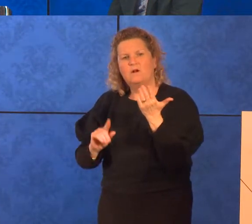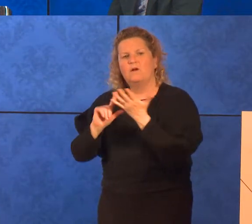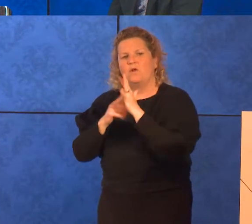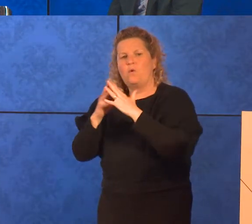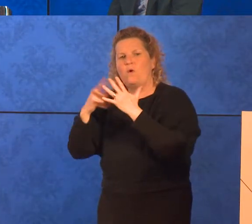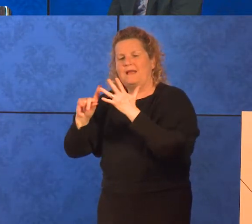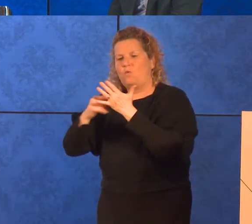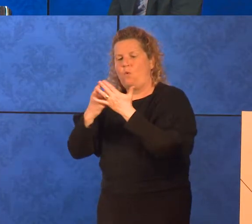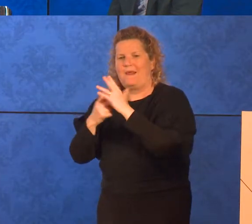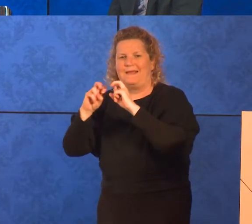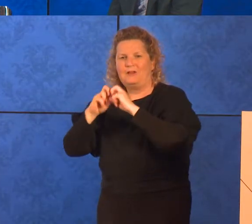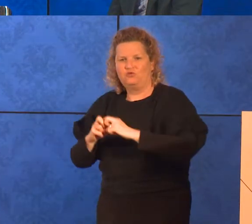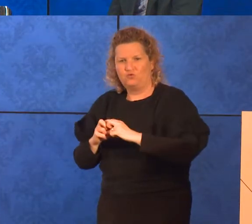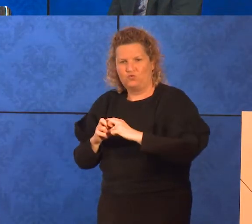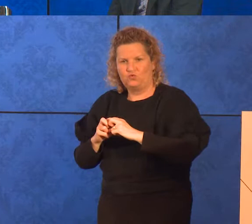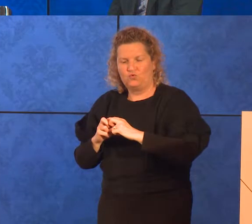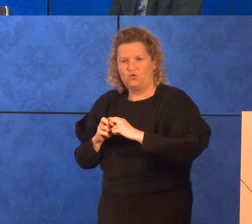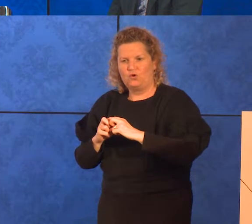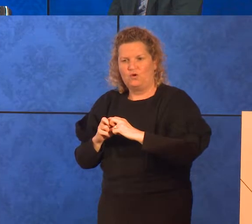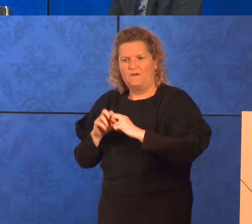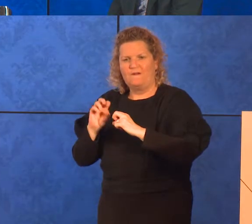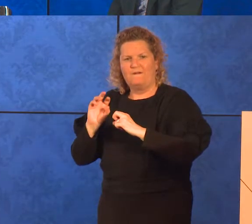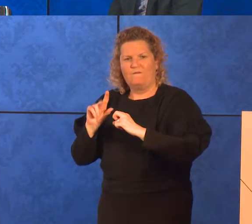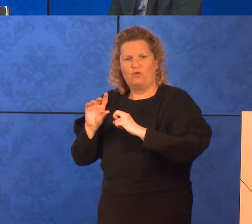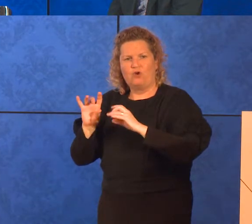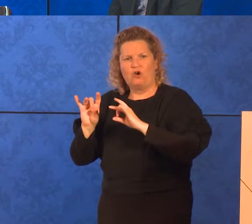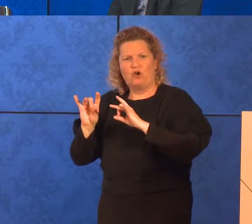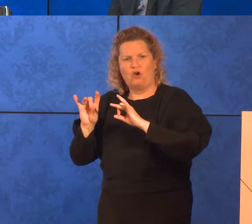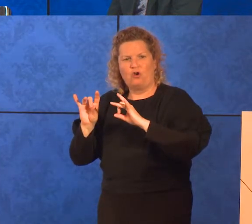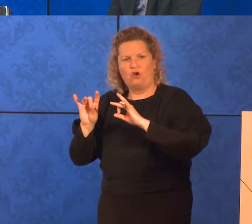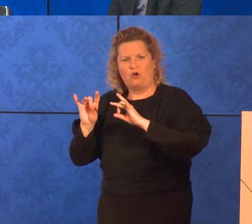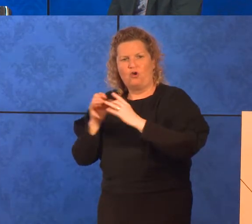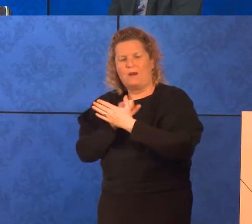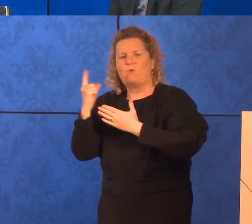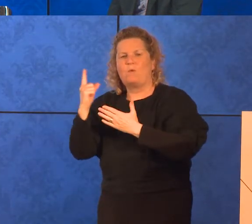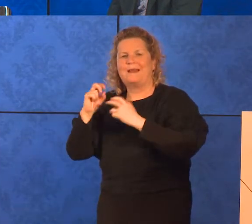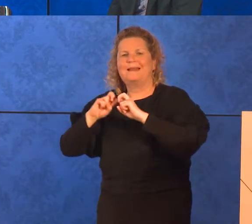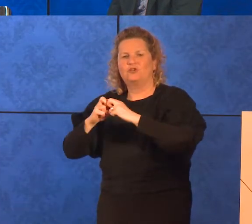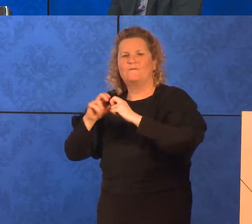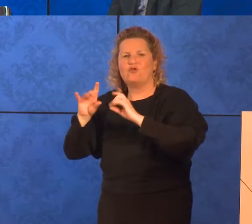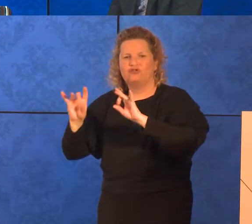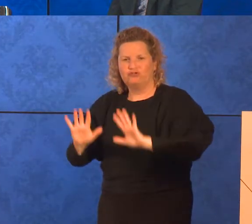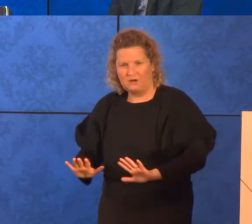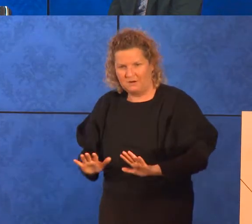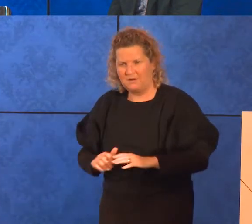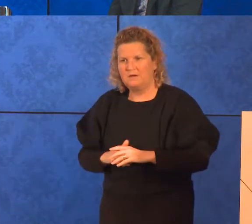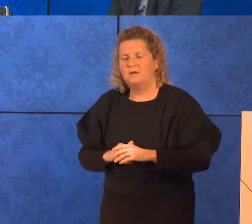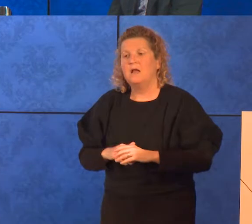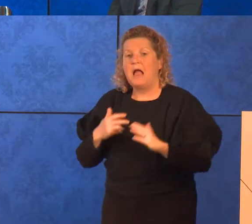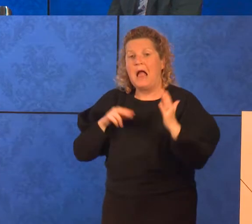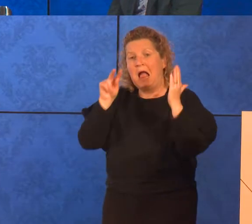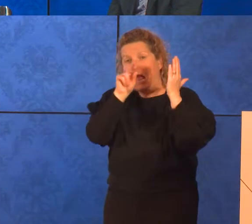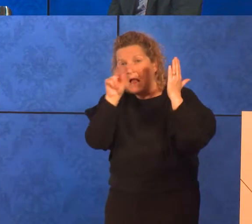issue of our country. So I do feel that when, I moved through them, there